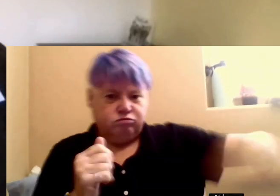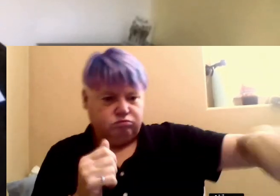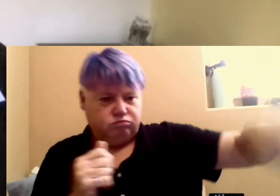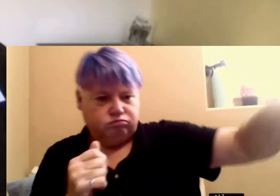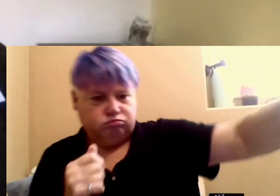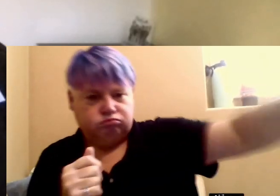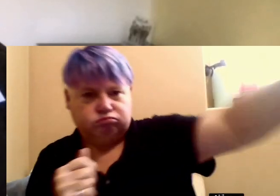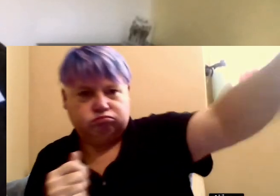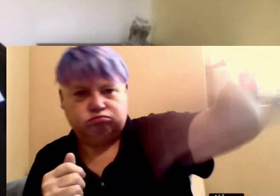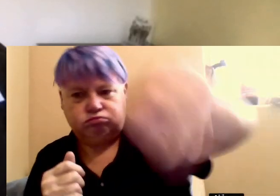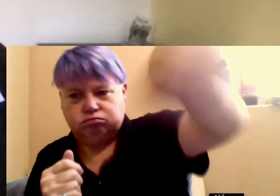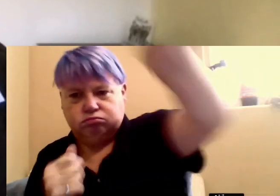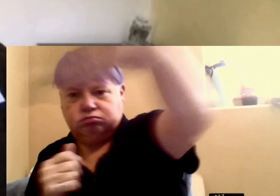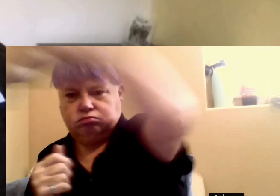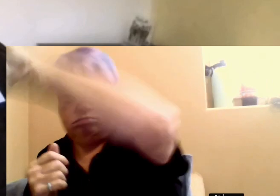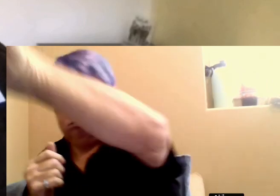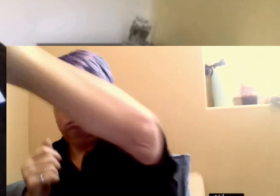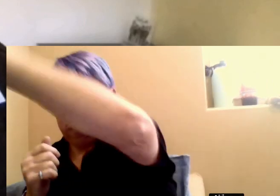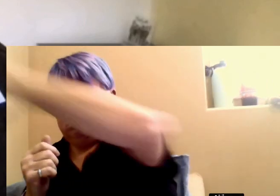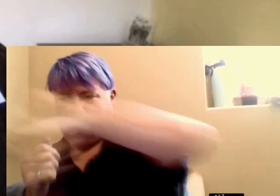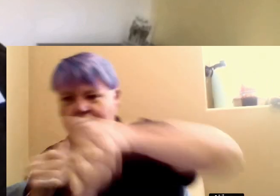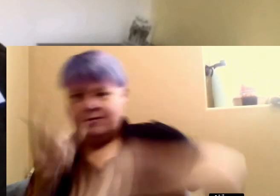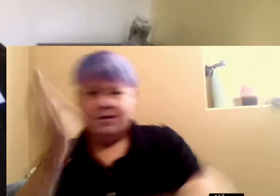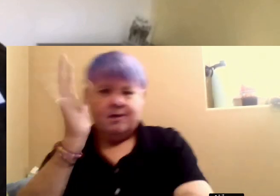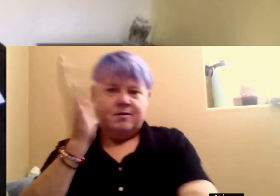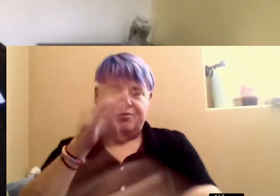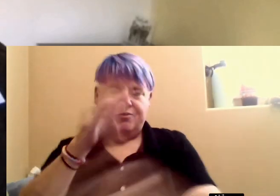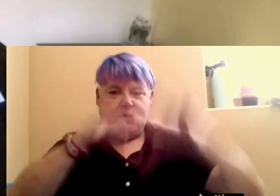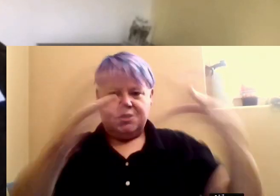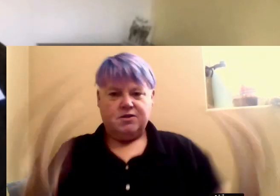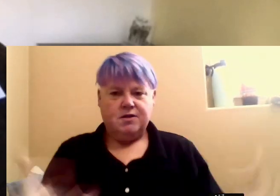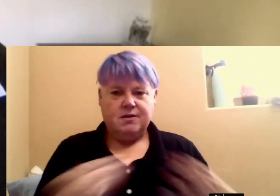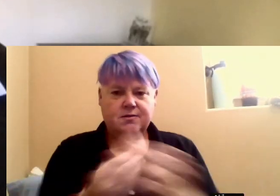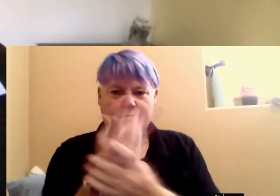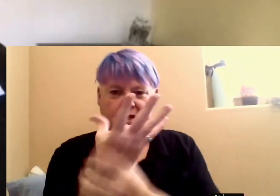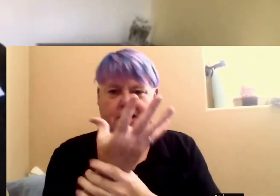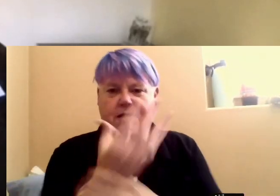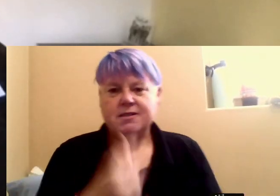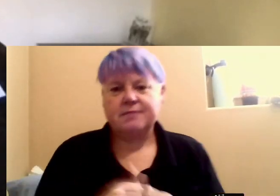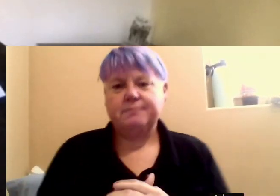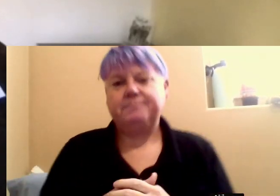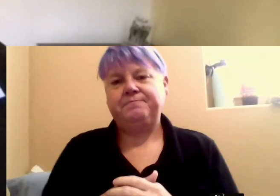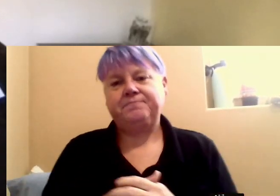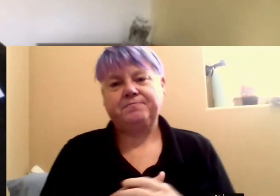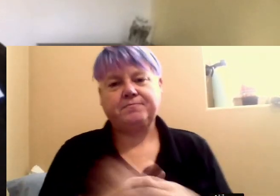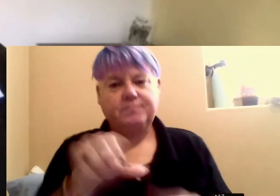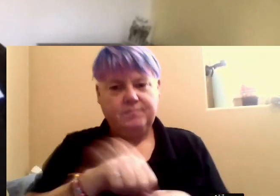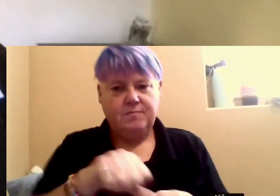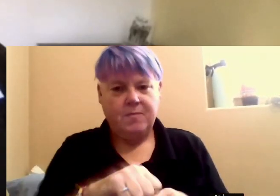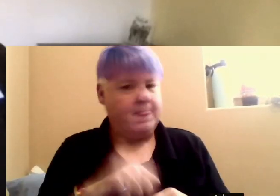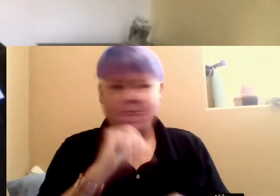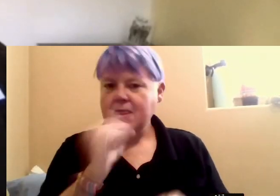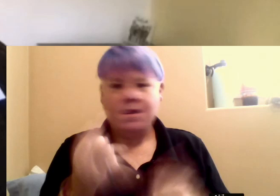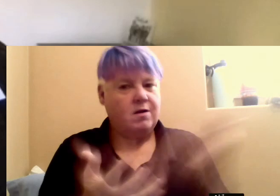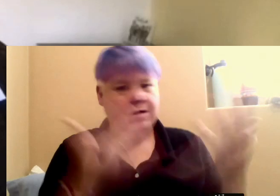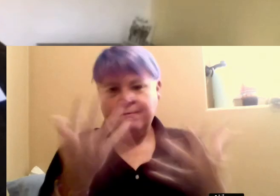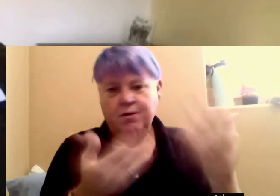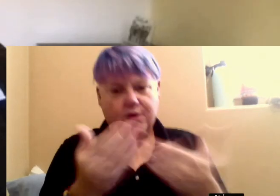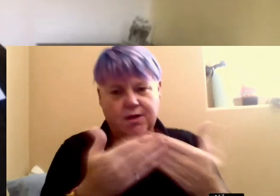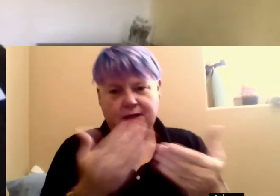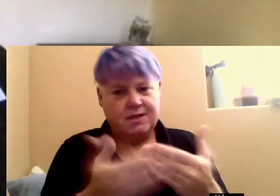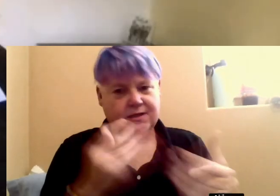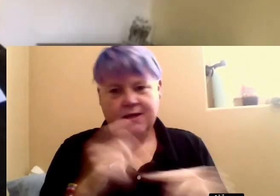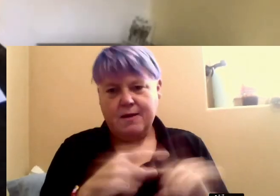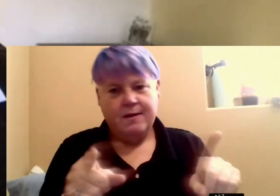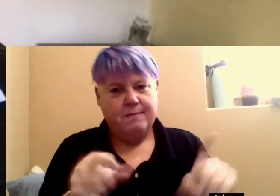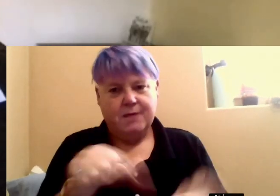accelerant onto the shrubs, dousing the shiny green leaves with the toxic substance. A plant like this wouldn't burn easily, but the gas would erupt. It